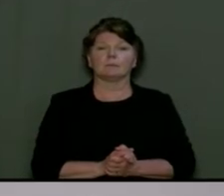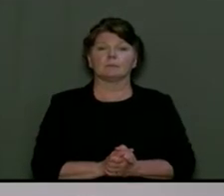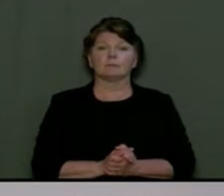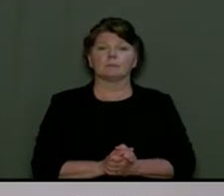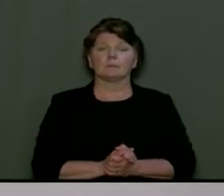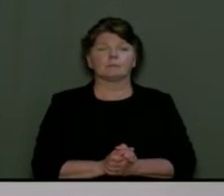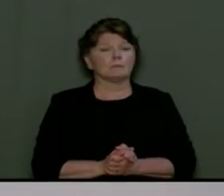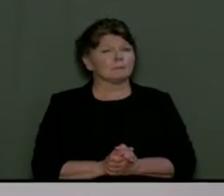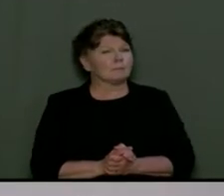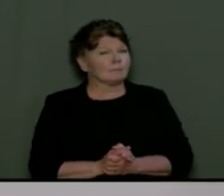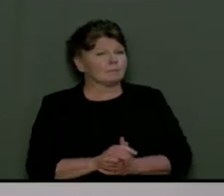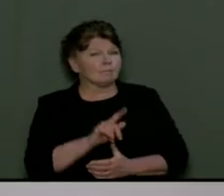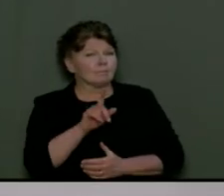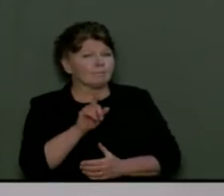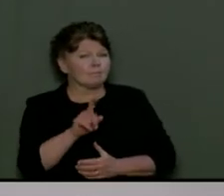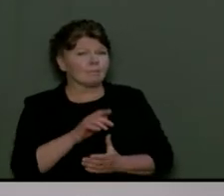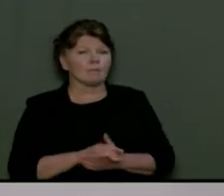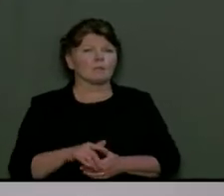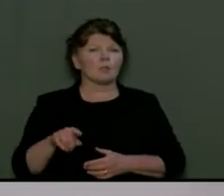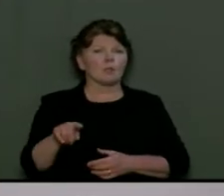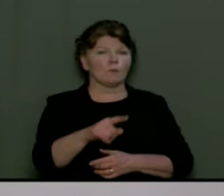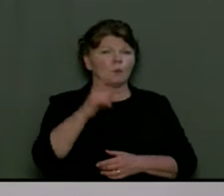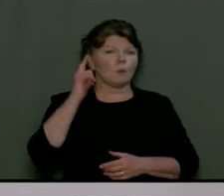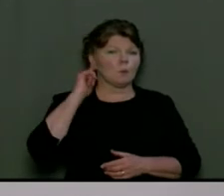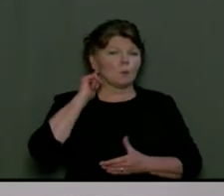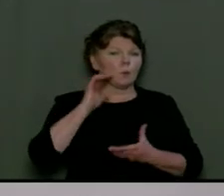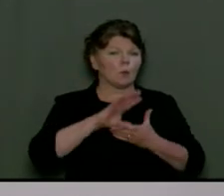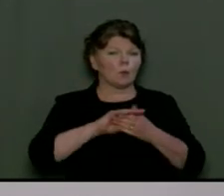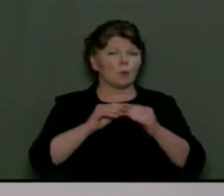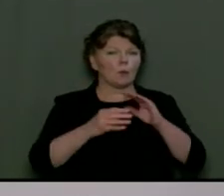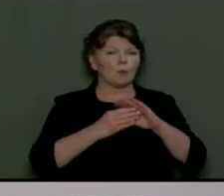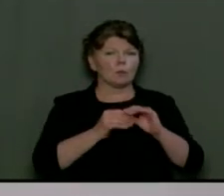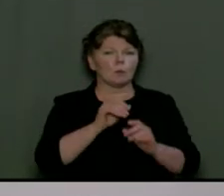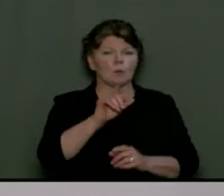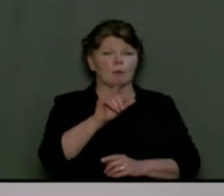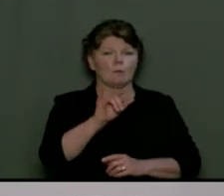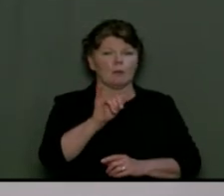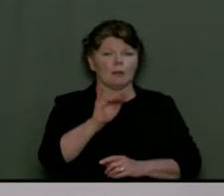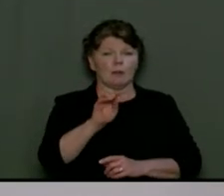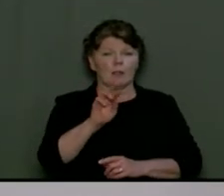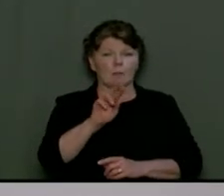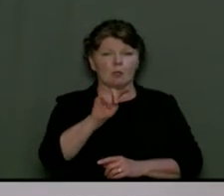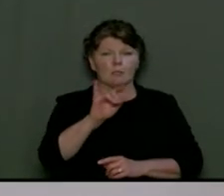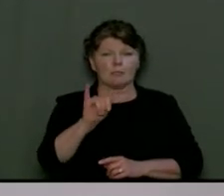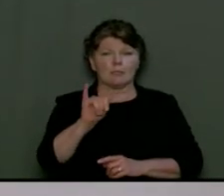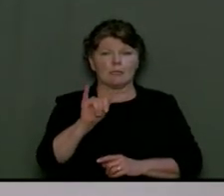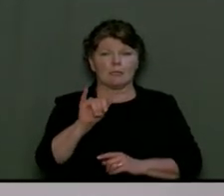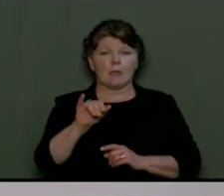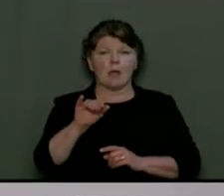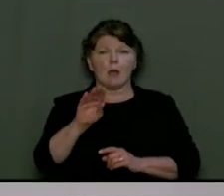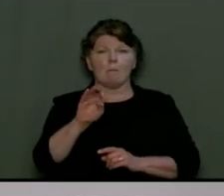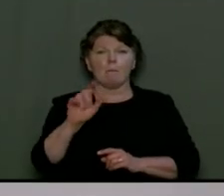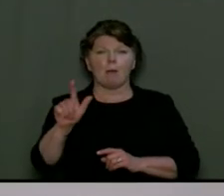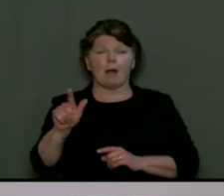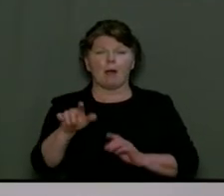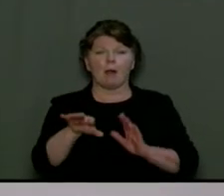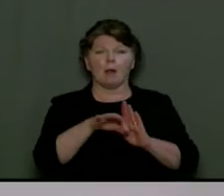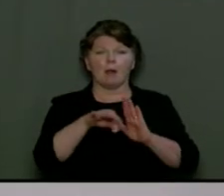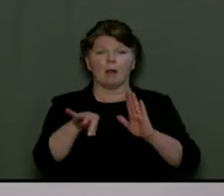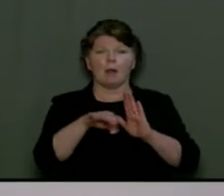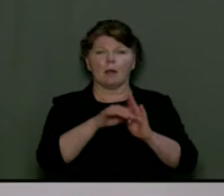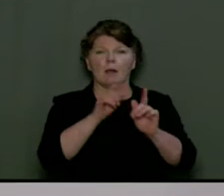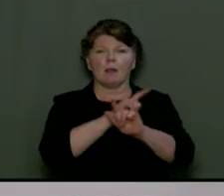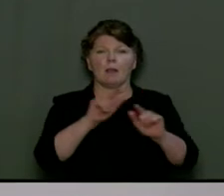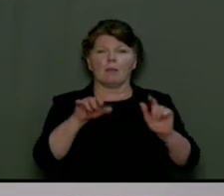Have you ever heard the legend of the Liberty Bell? Well, on this weekend, you need to